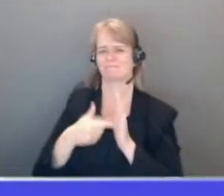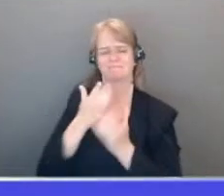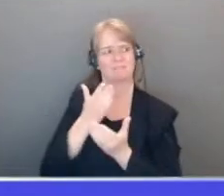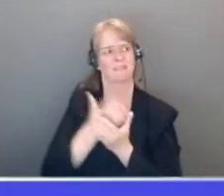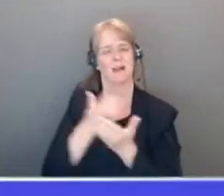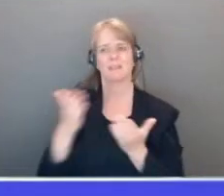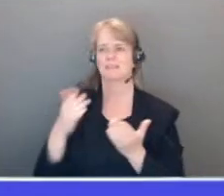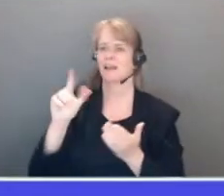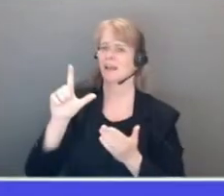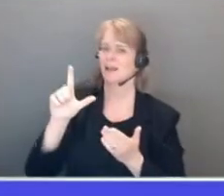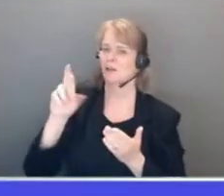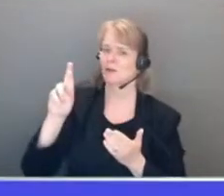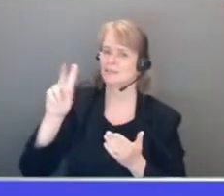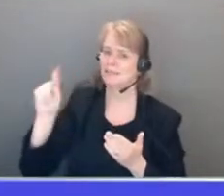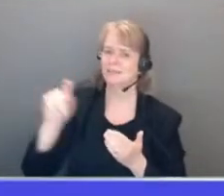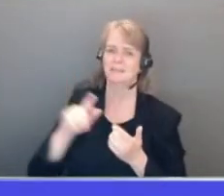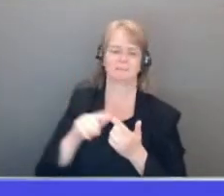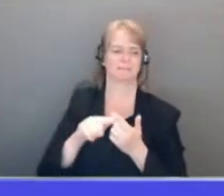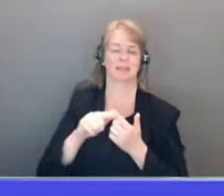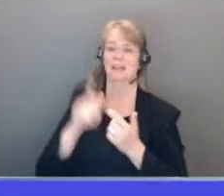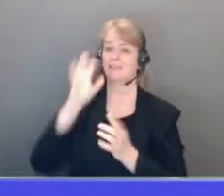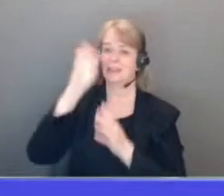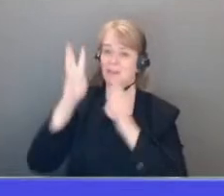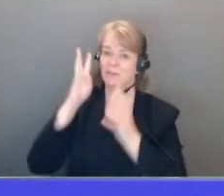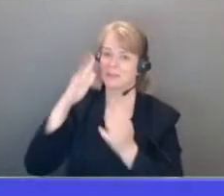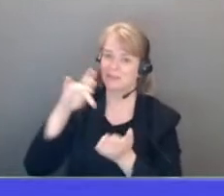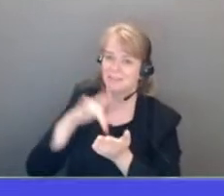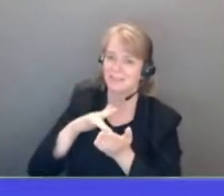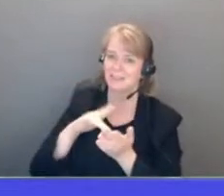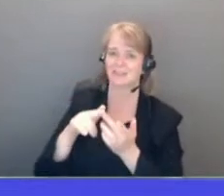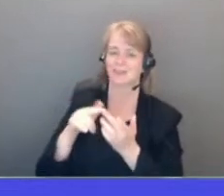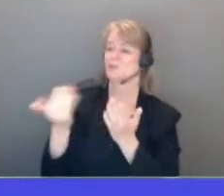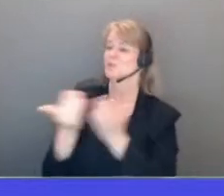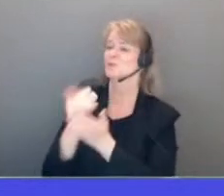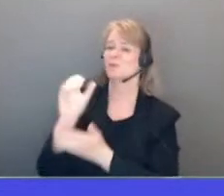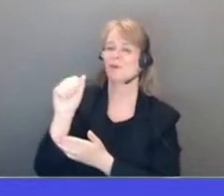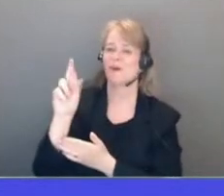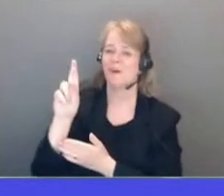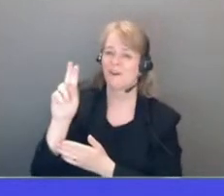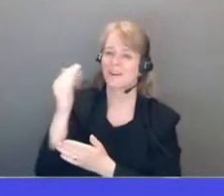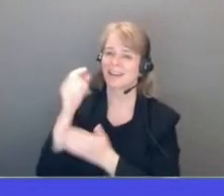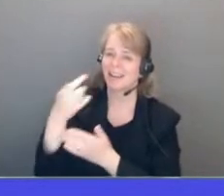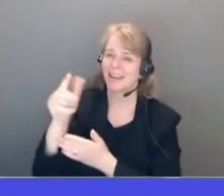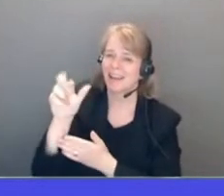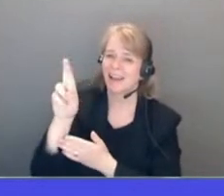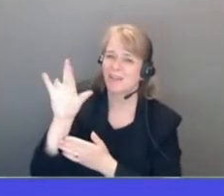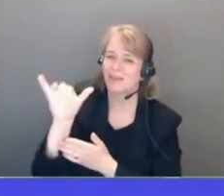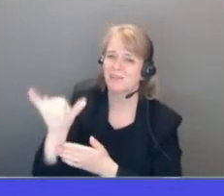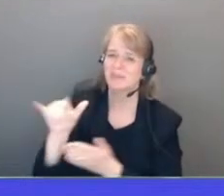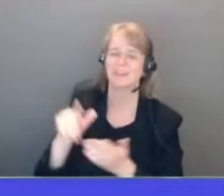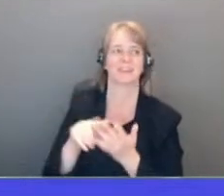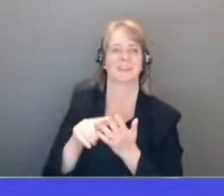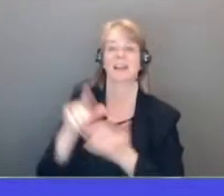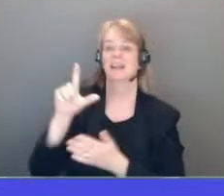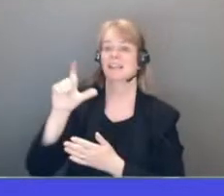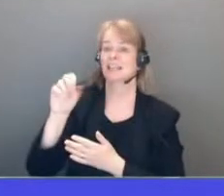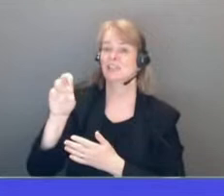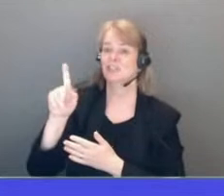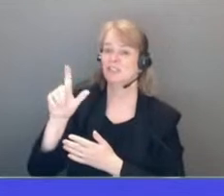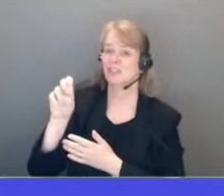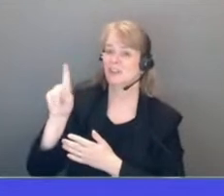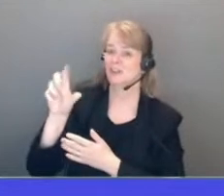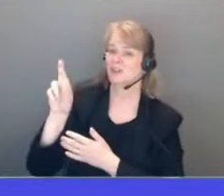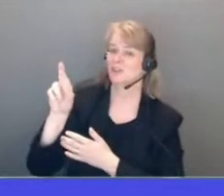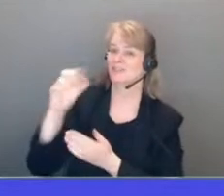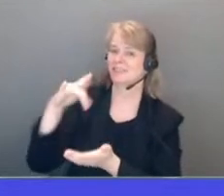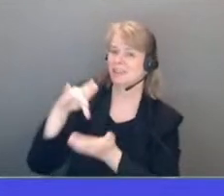on the Innovation Centre, the new arts gallery, and leisure centres. We've